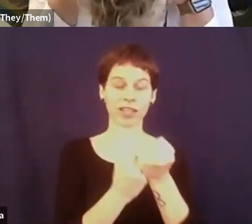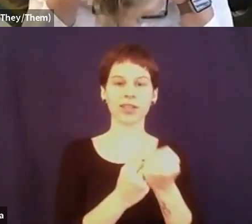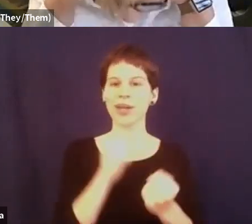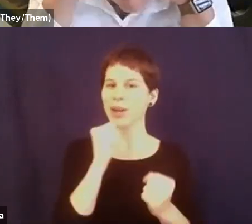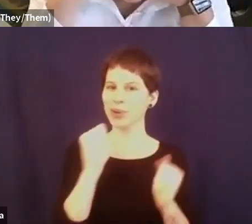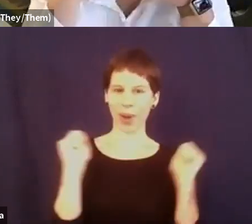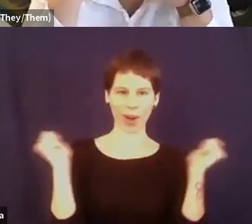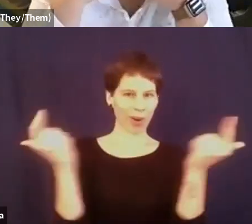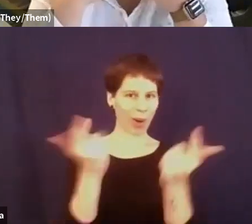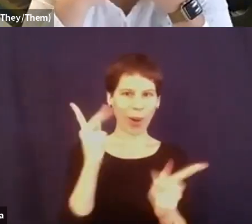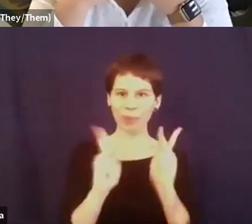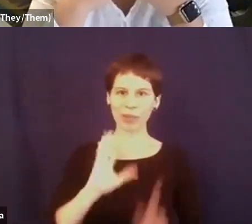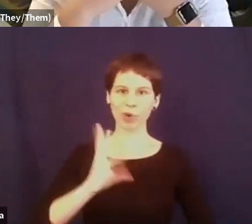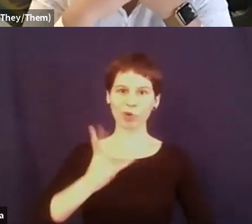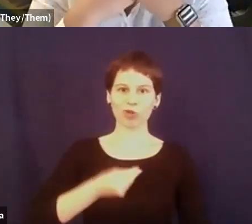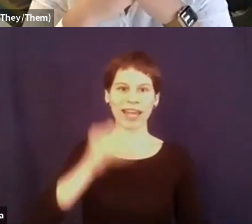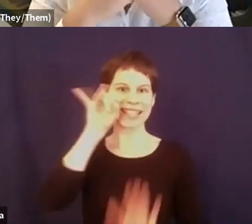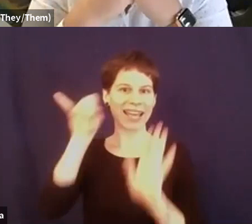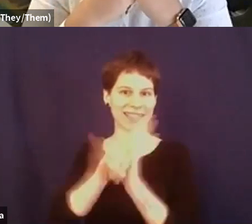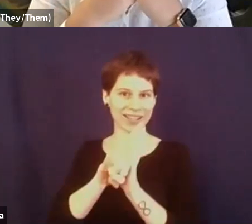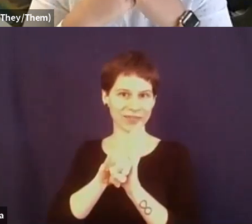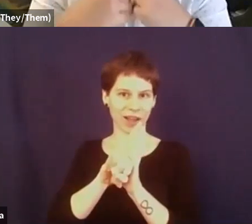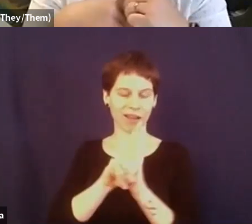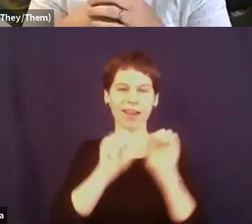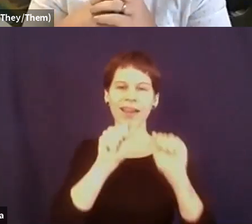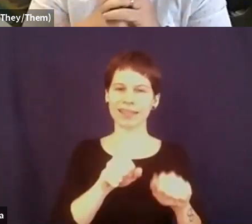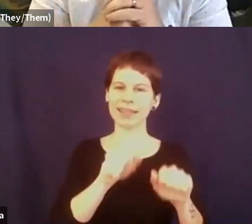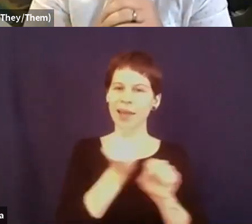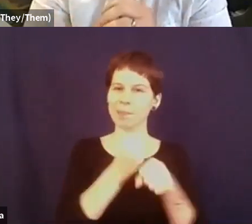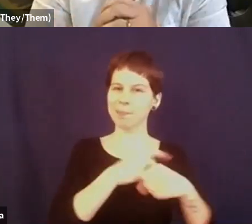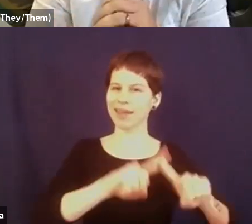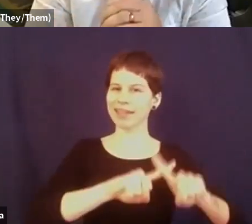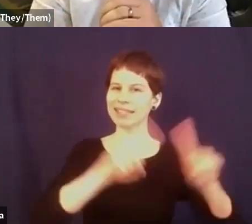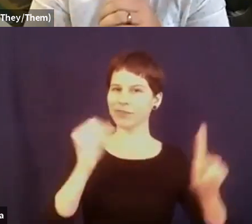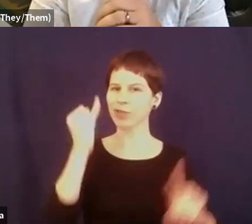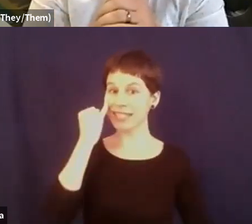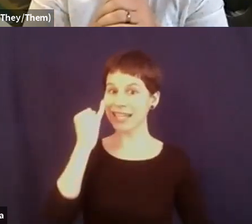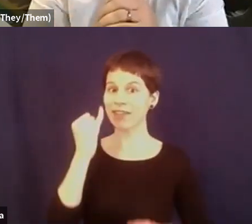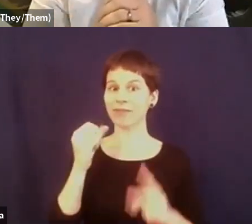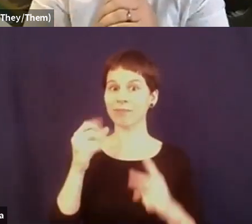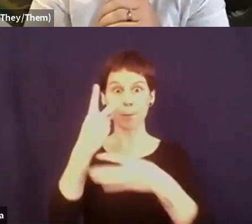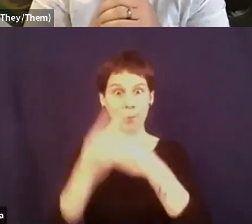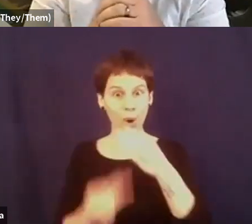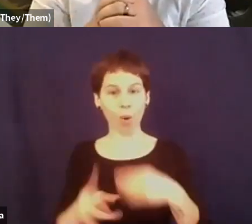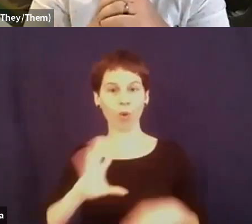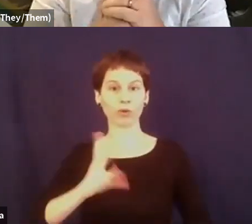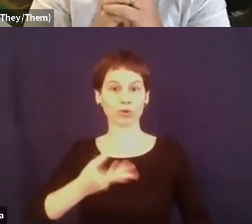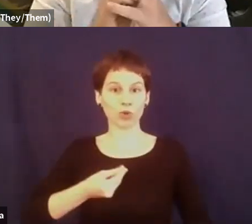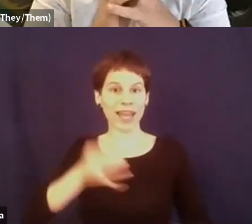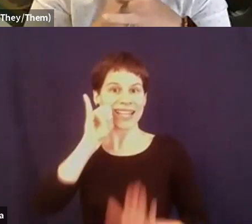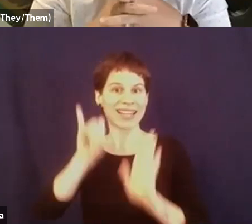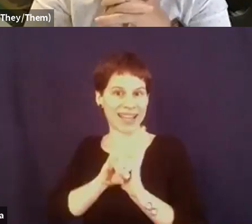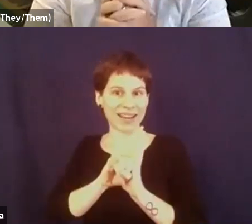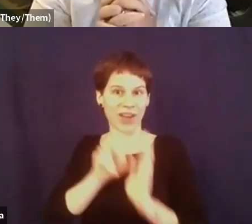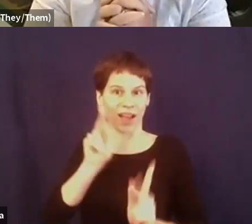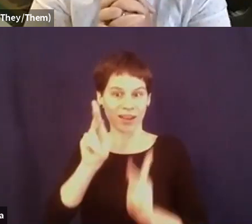trans identified. It can make some difference if the person is another trans identified person. We are looking to each other for